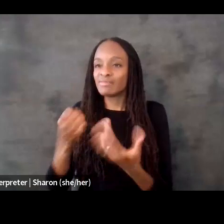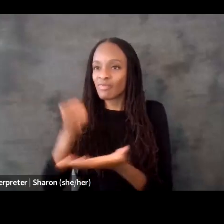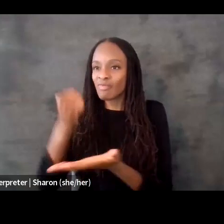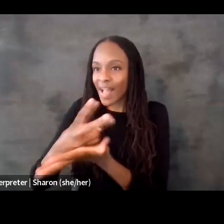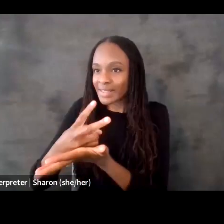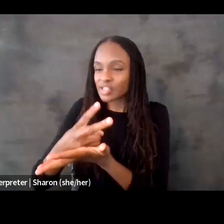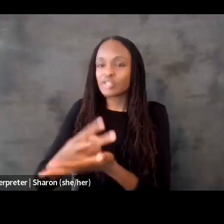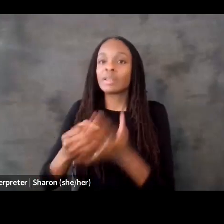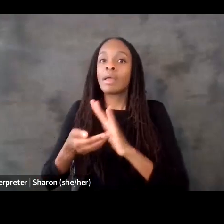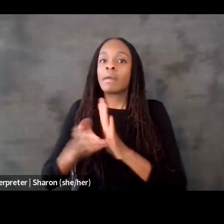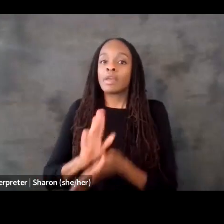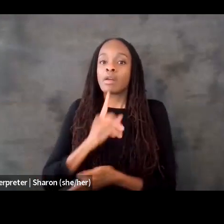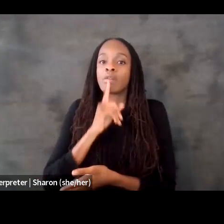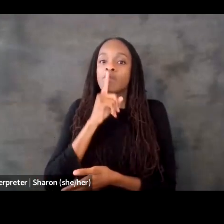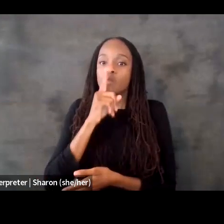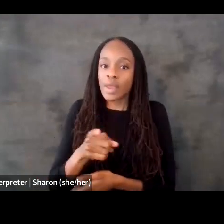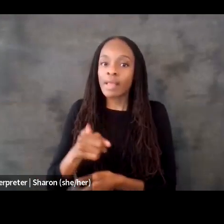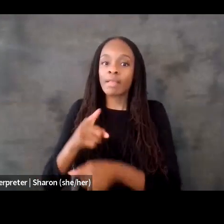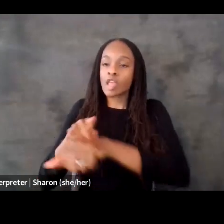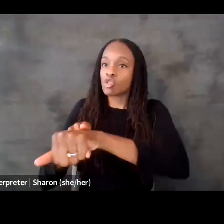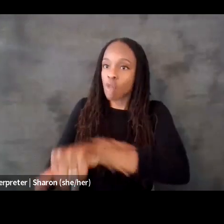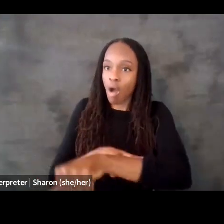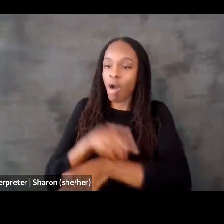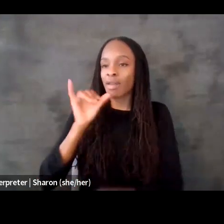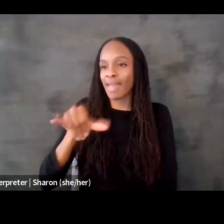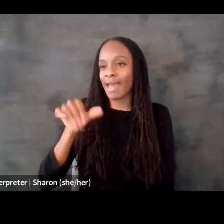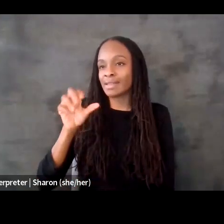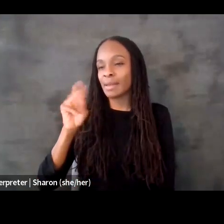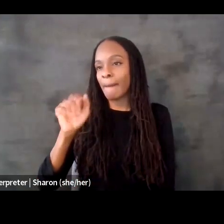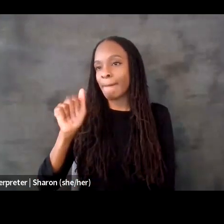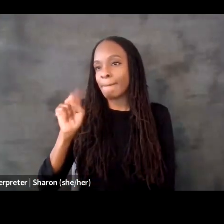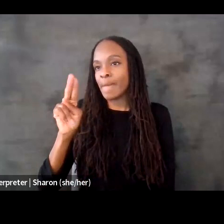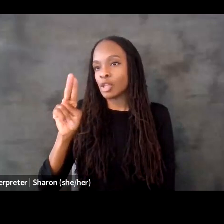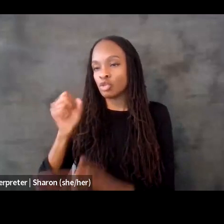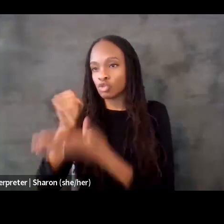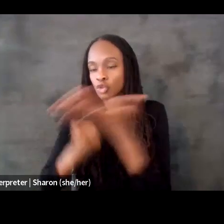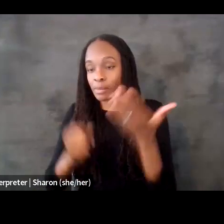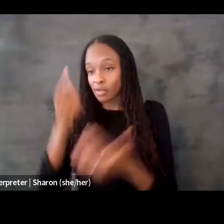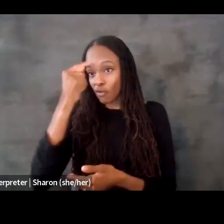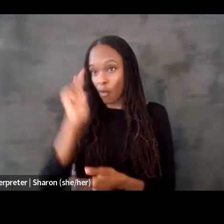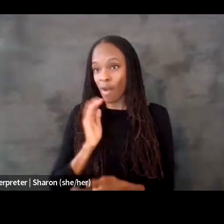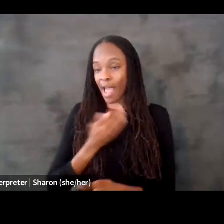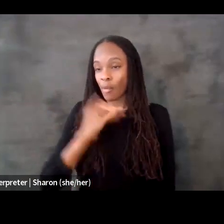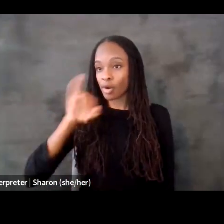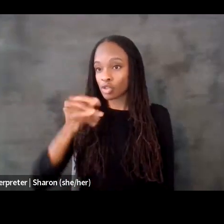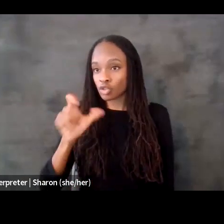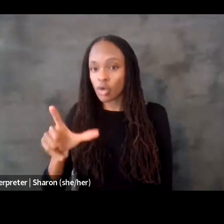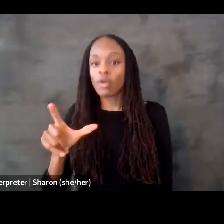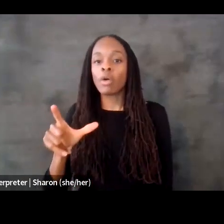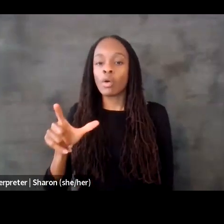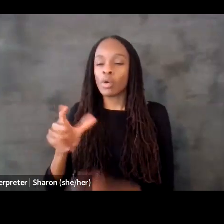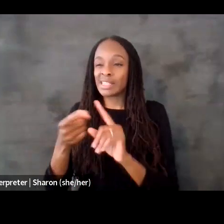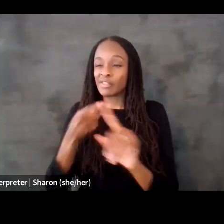then it becomes really long, that manuscript. You know, for our journal, Taylor and Francis has moved from a model of counting